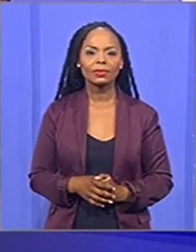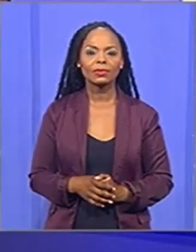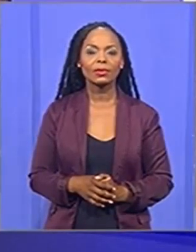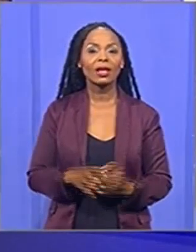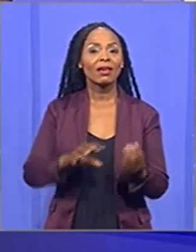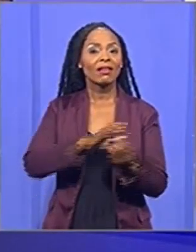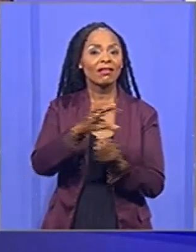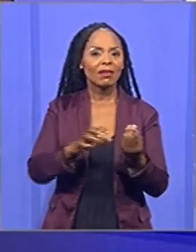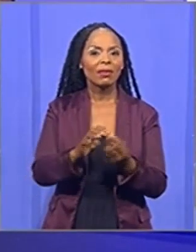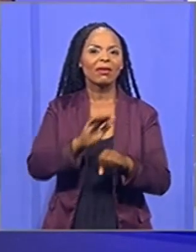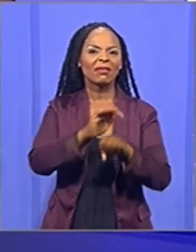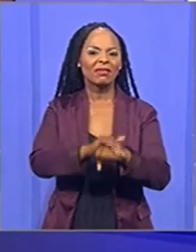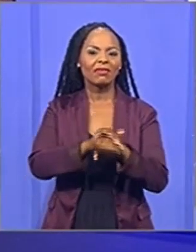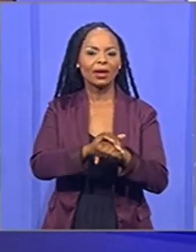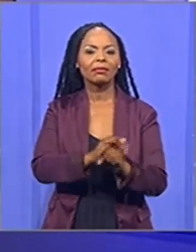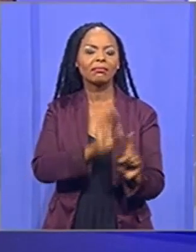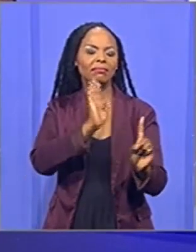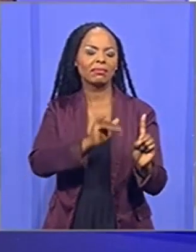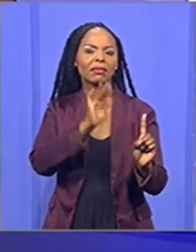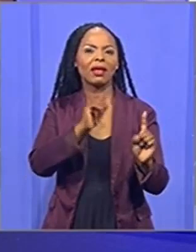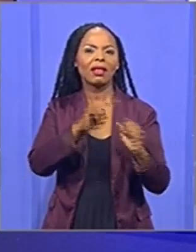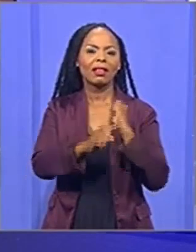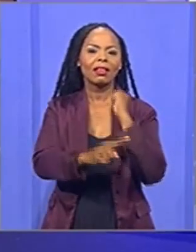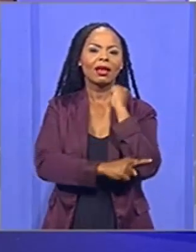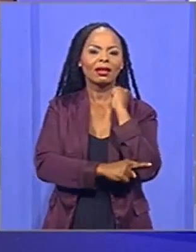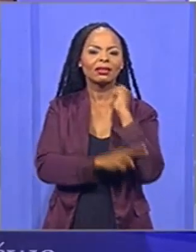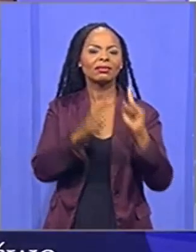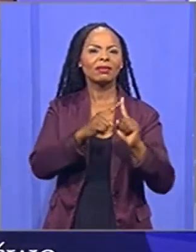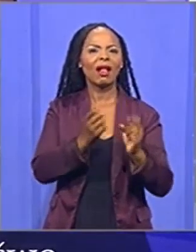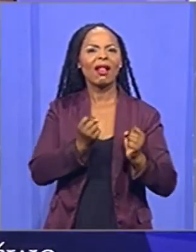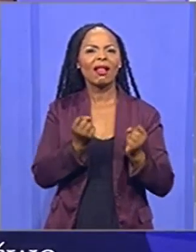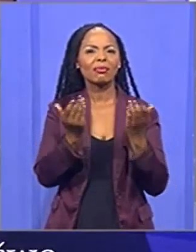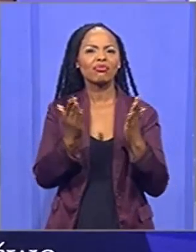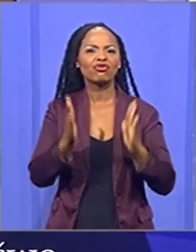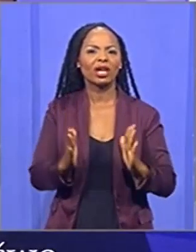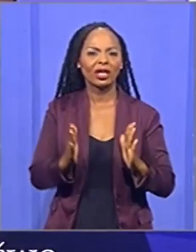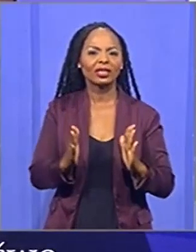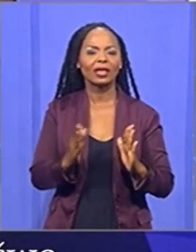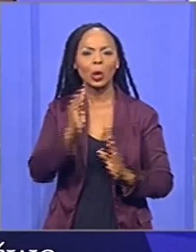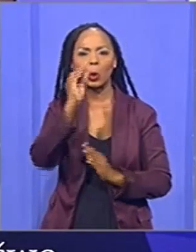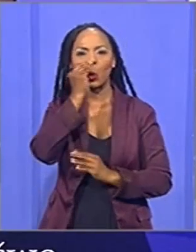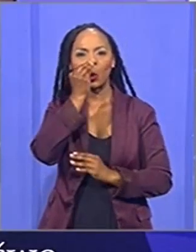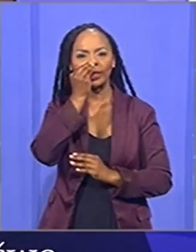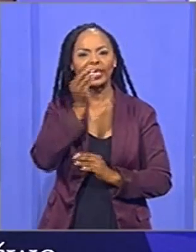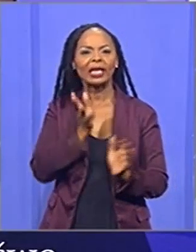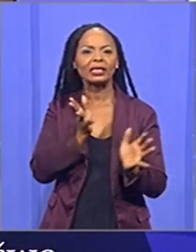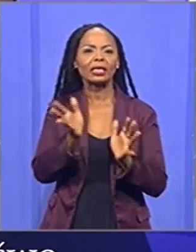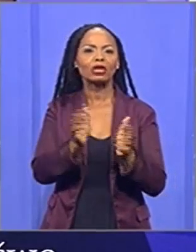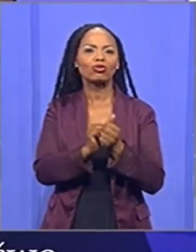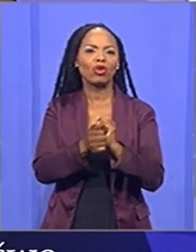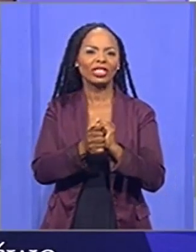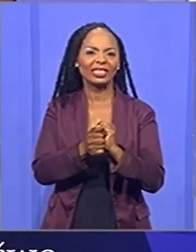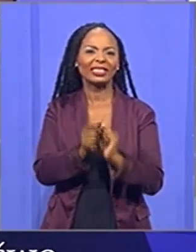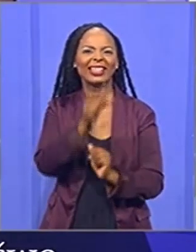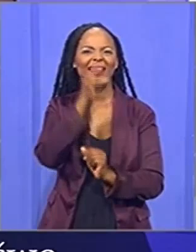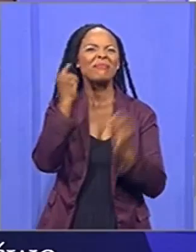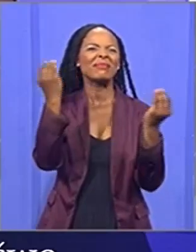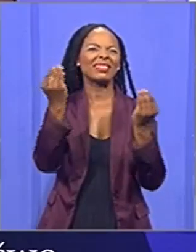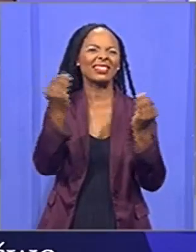Balapa le bagwera ba laelane le setsibisa tša kgašo gape e le mmegaditaba tša dipapadi yo a tumilego